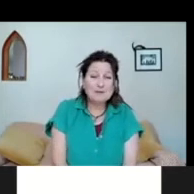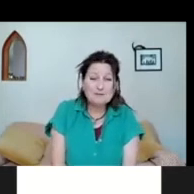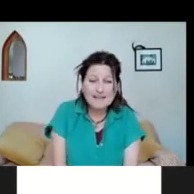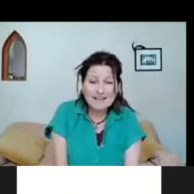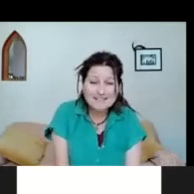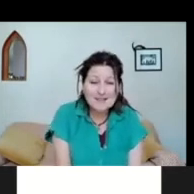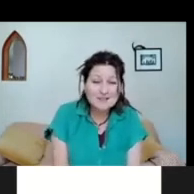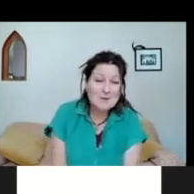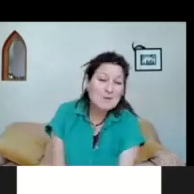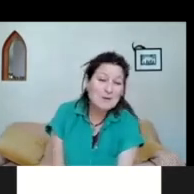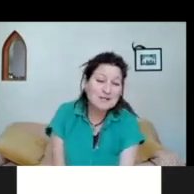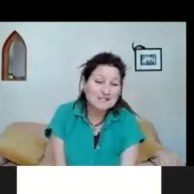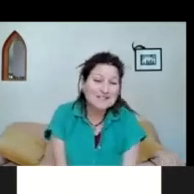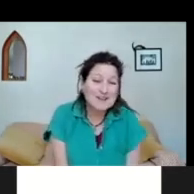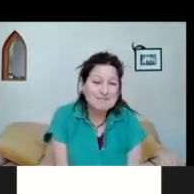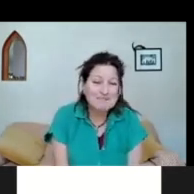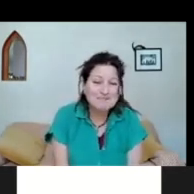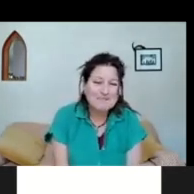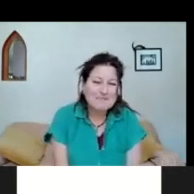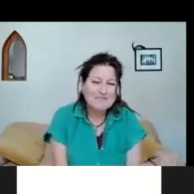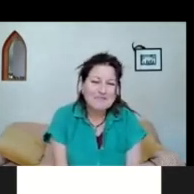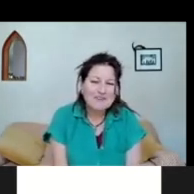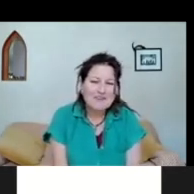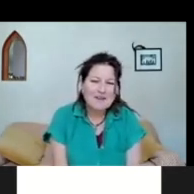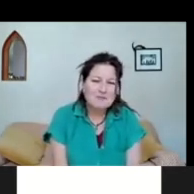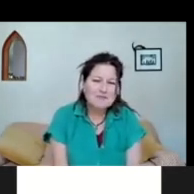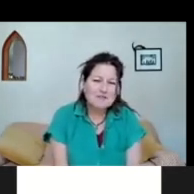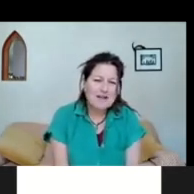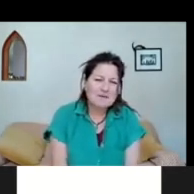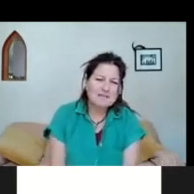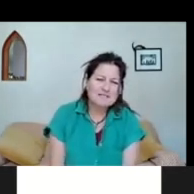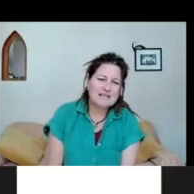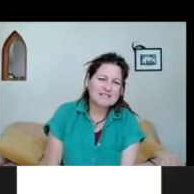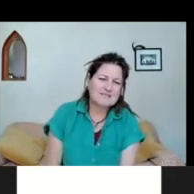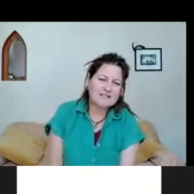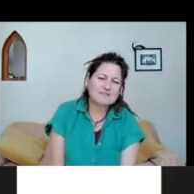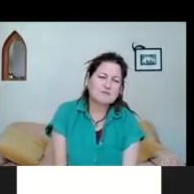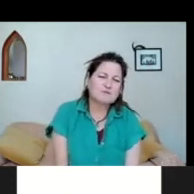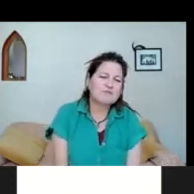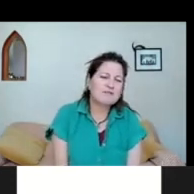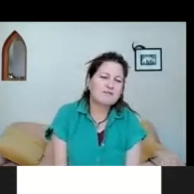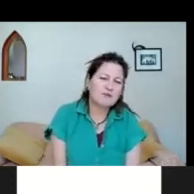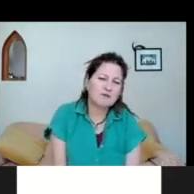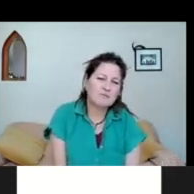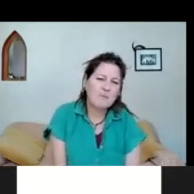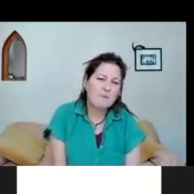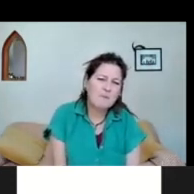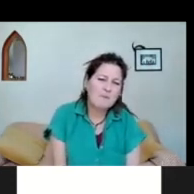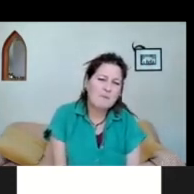That'd be great. And just one more question. I want to know how many days the festival will run